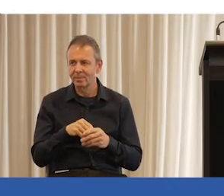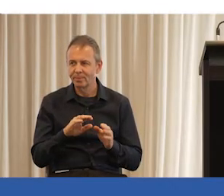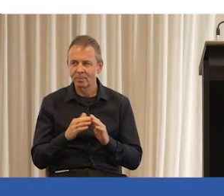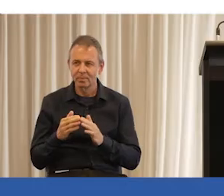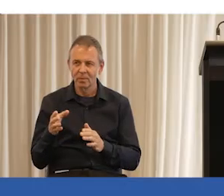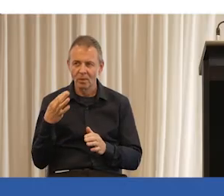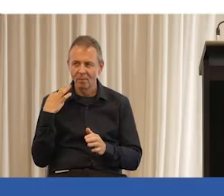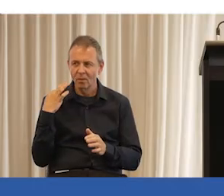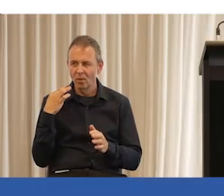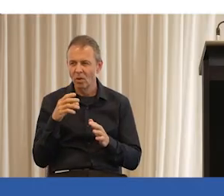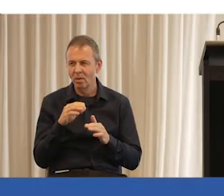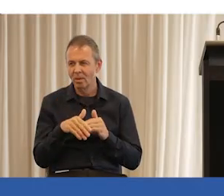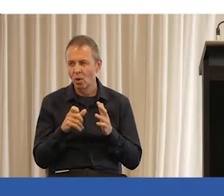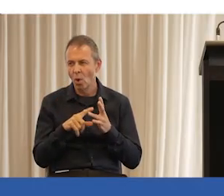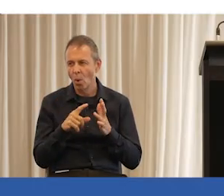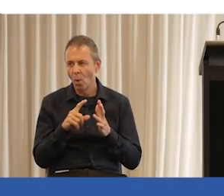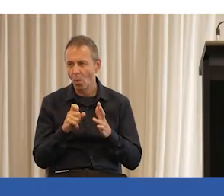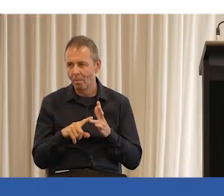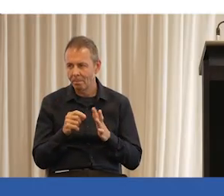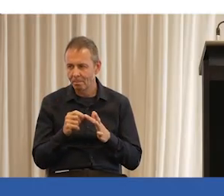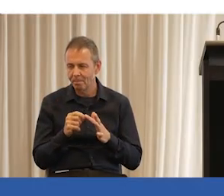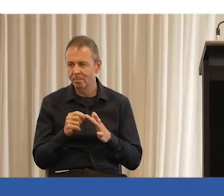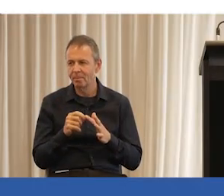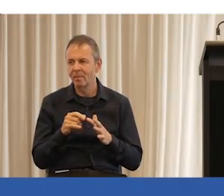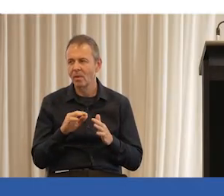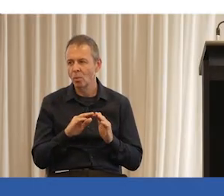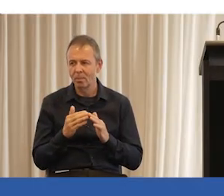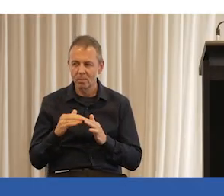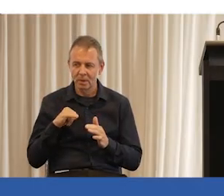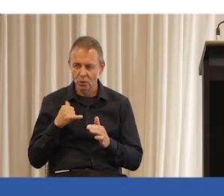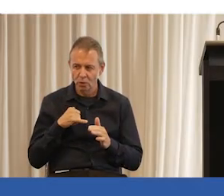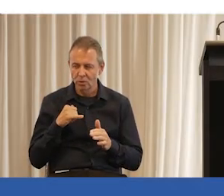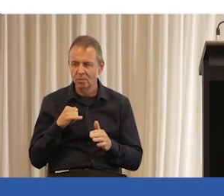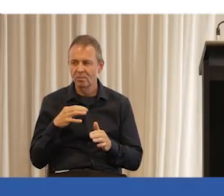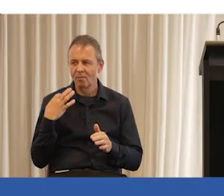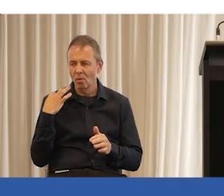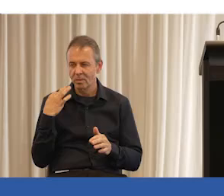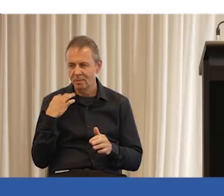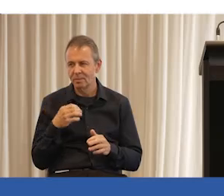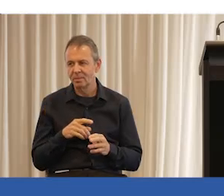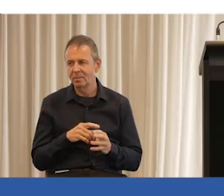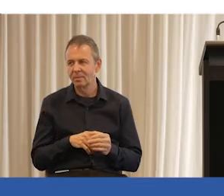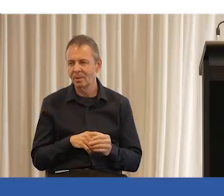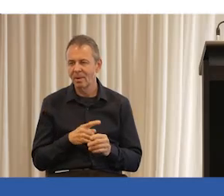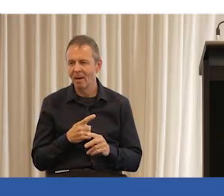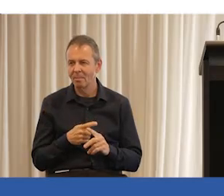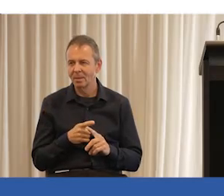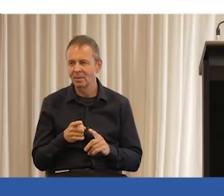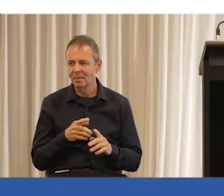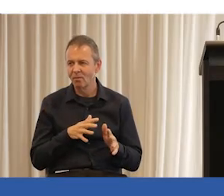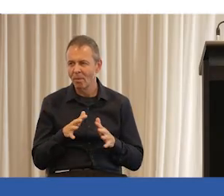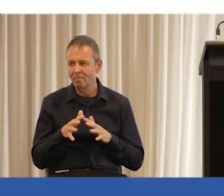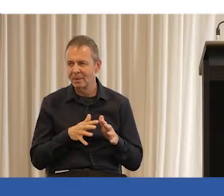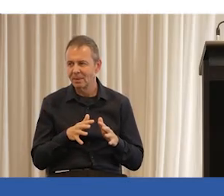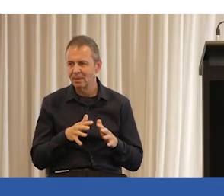local co-op. She also volunteers at our local community kitchen. And she has a fairly busy physical